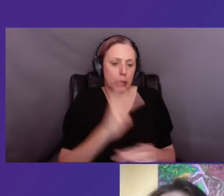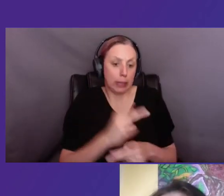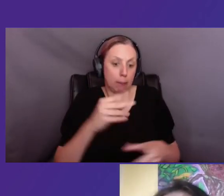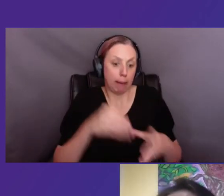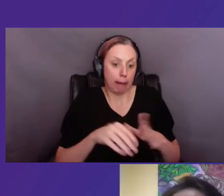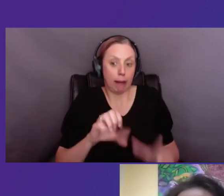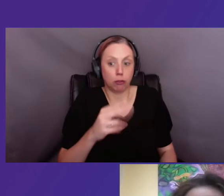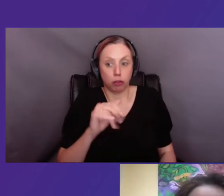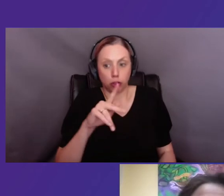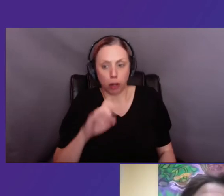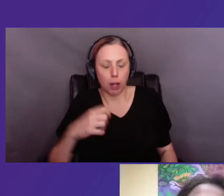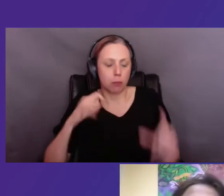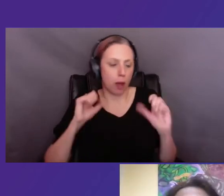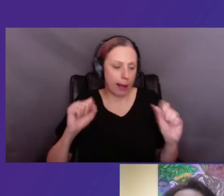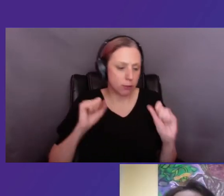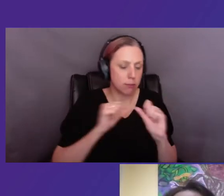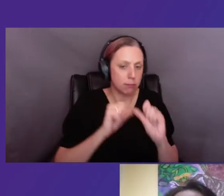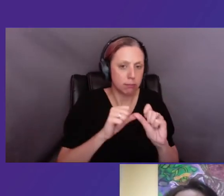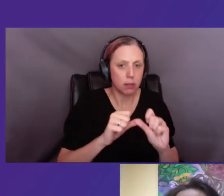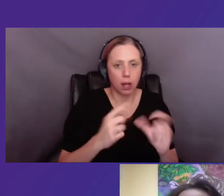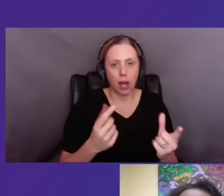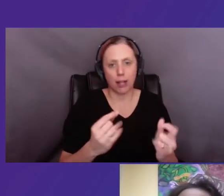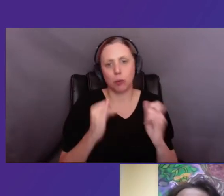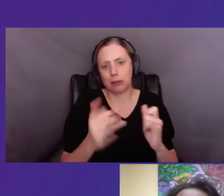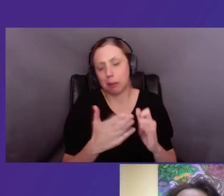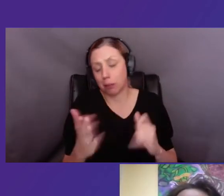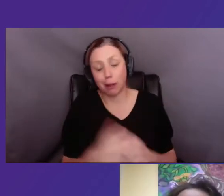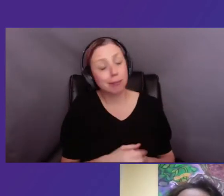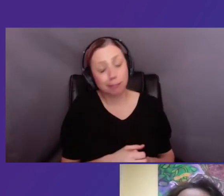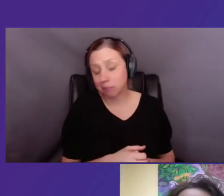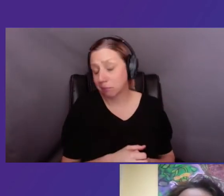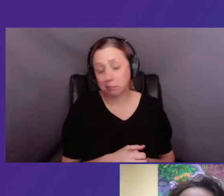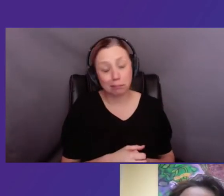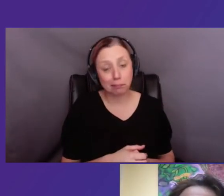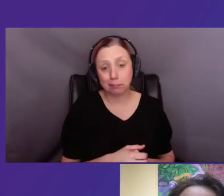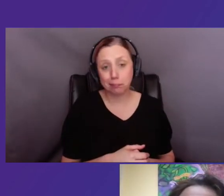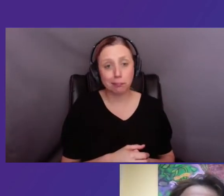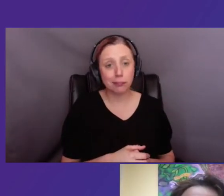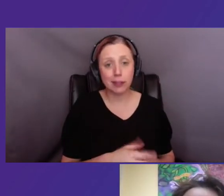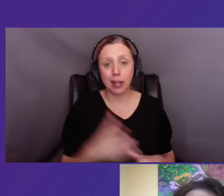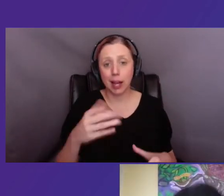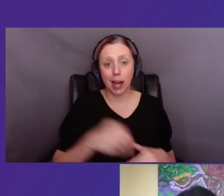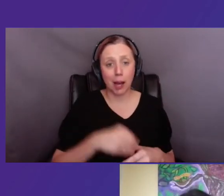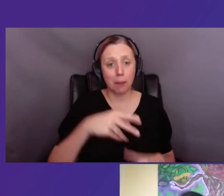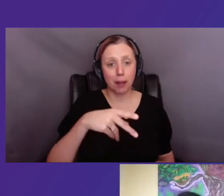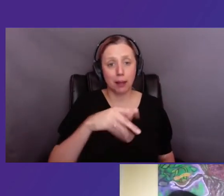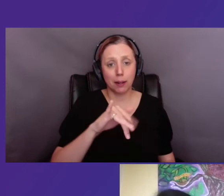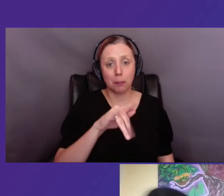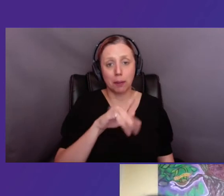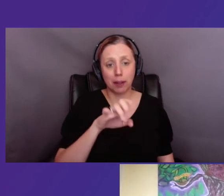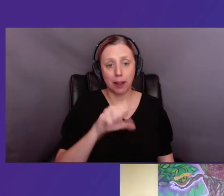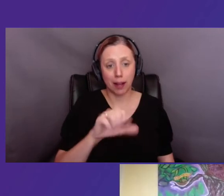top of it. I do the same thing. I am in those Pilates classes.